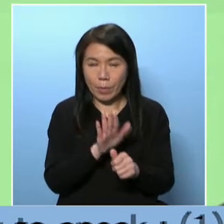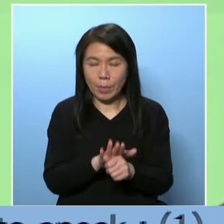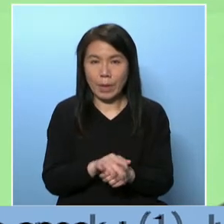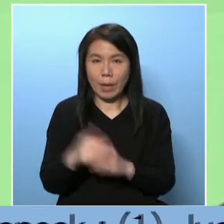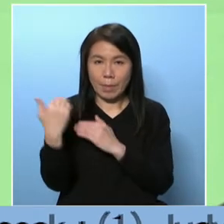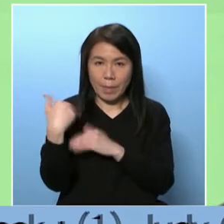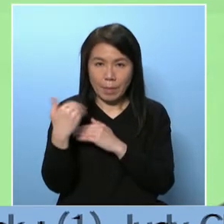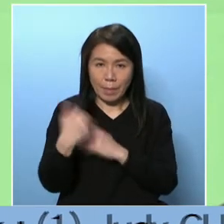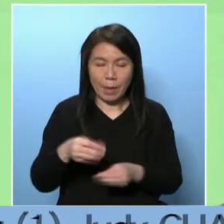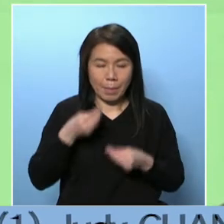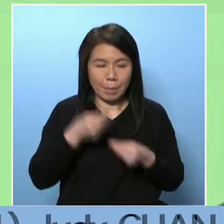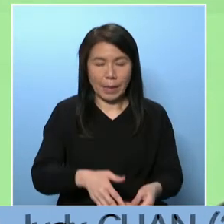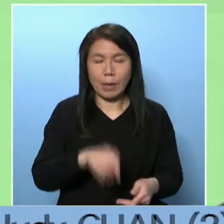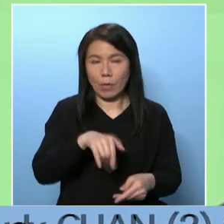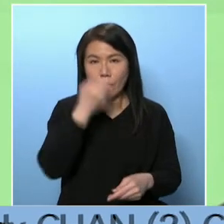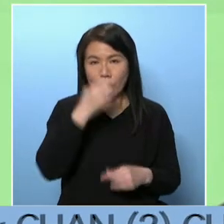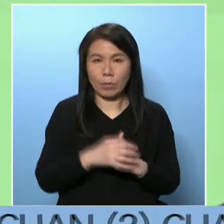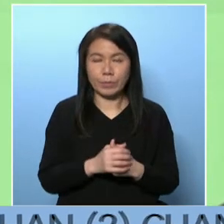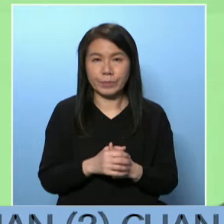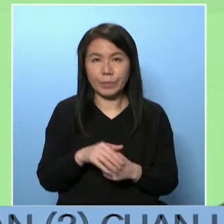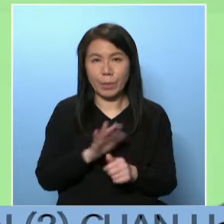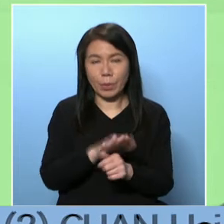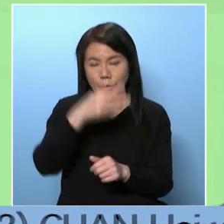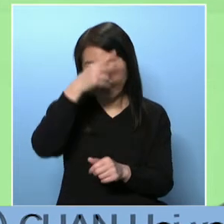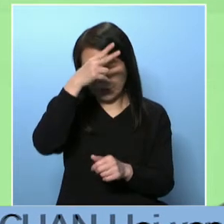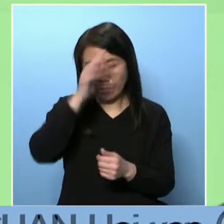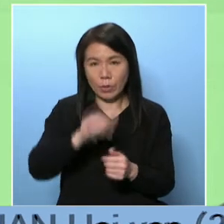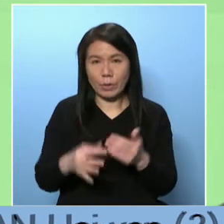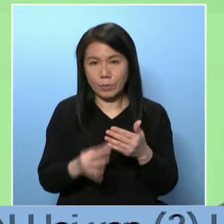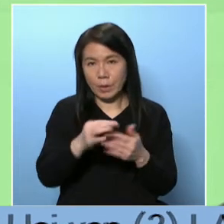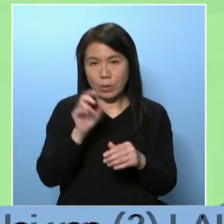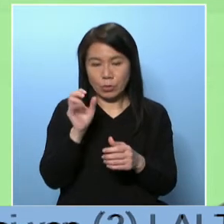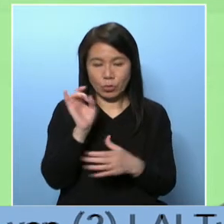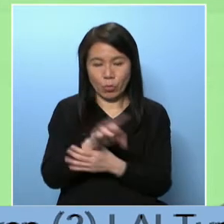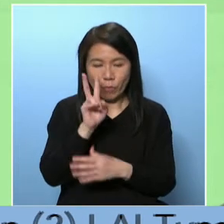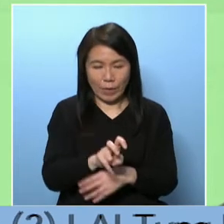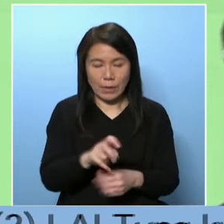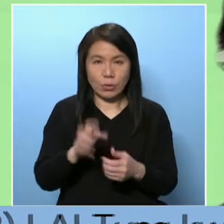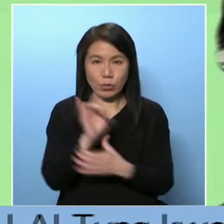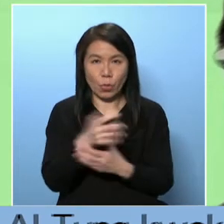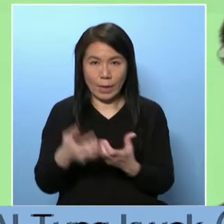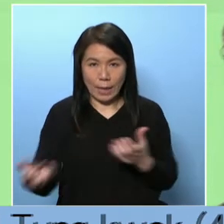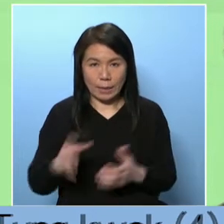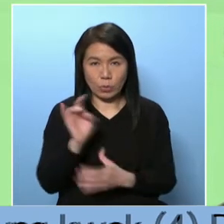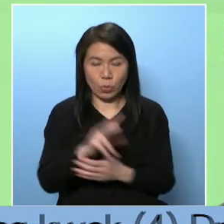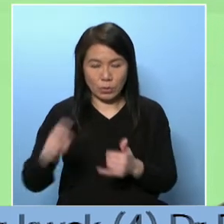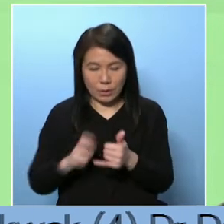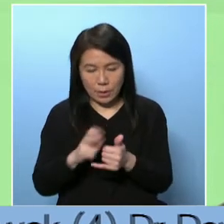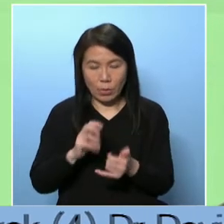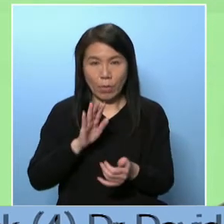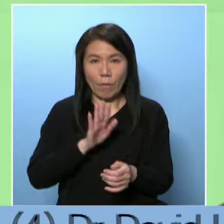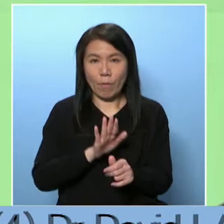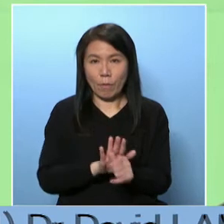also the health facilities protection task force and so on, in order to ensure that Hong Kong will be able to detect